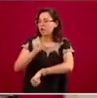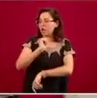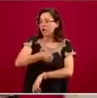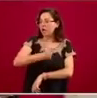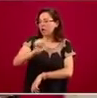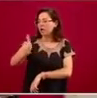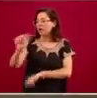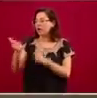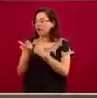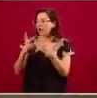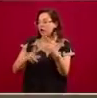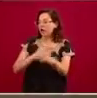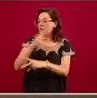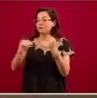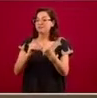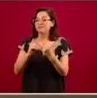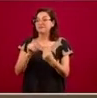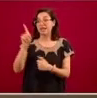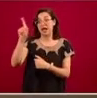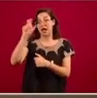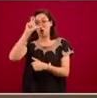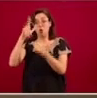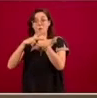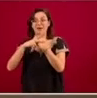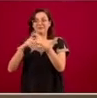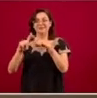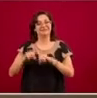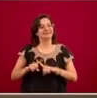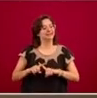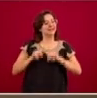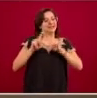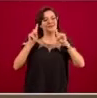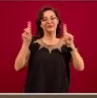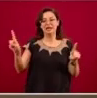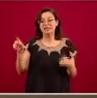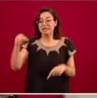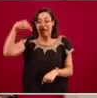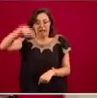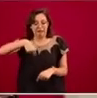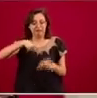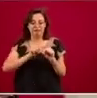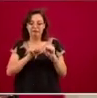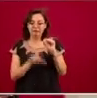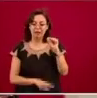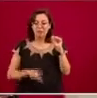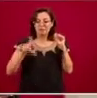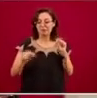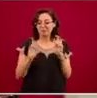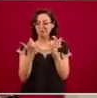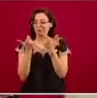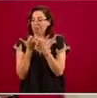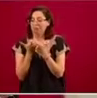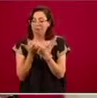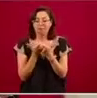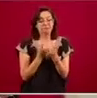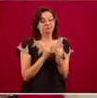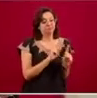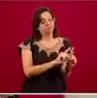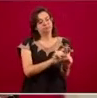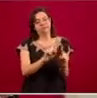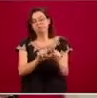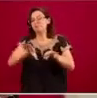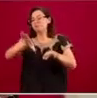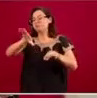impacted, negatively impacted, but also the family economy of each family, because Mexico